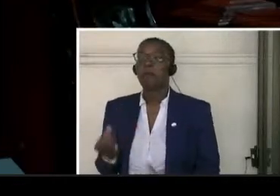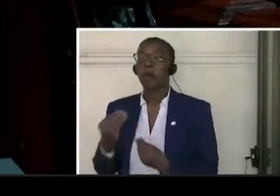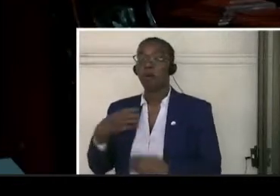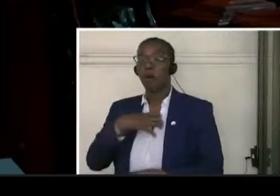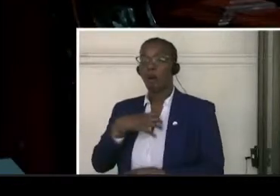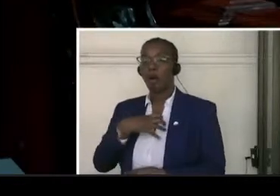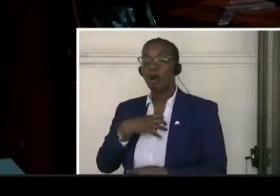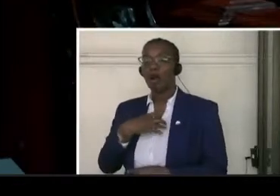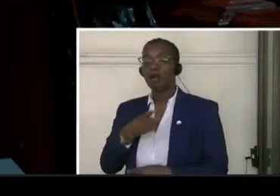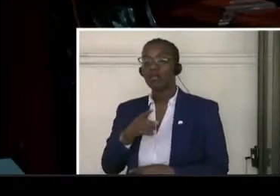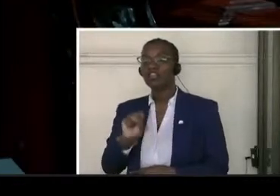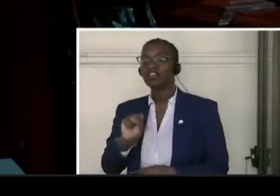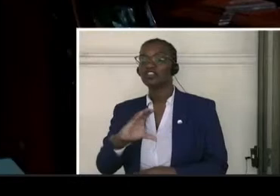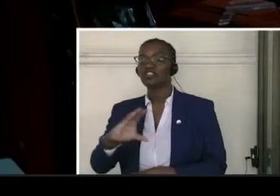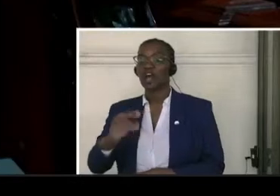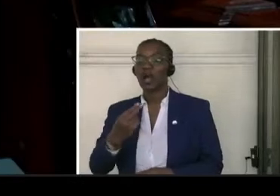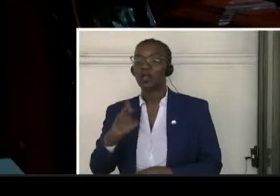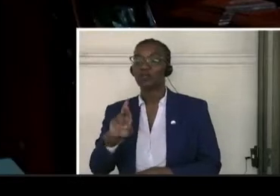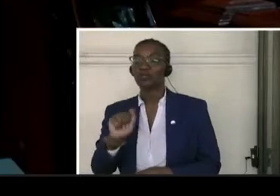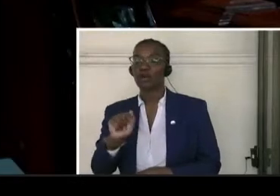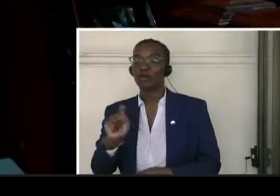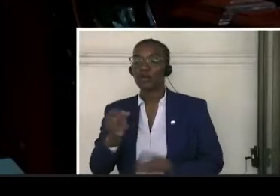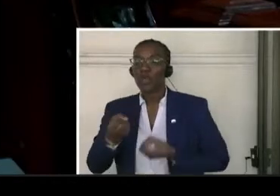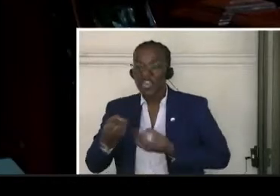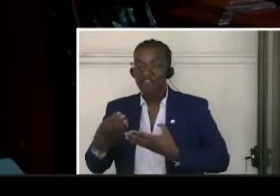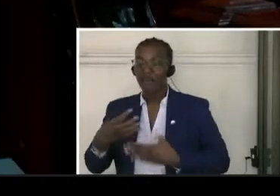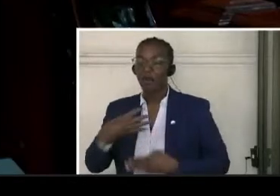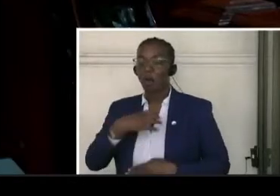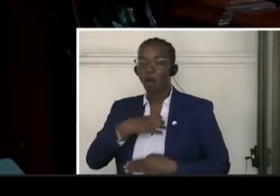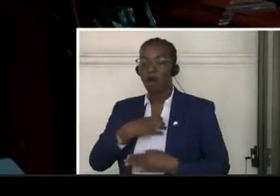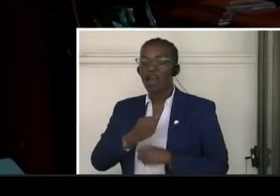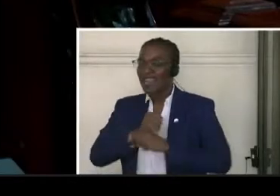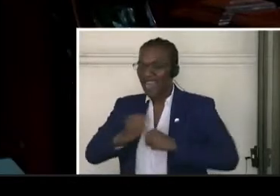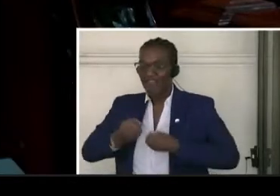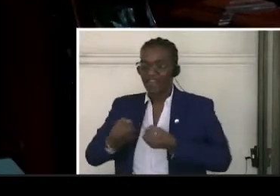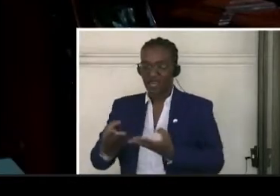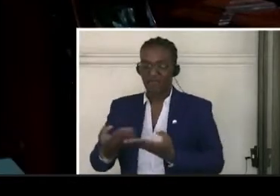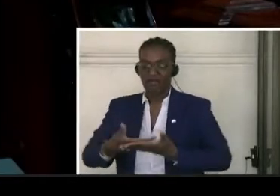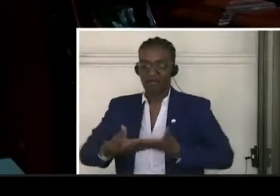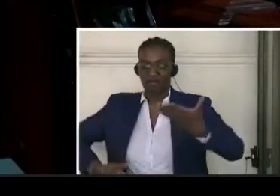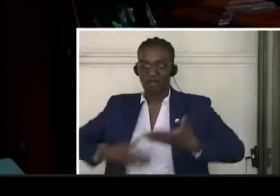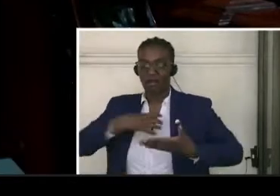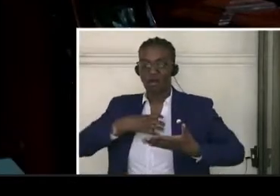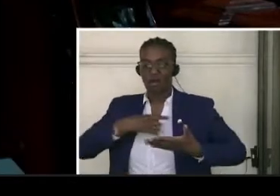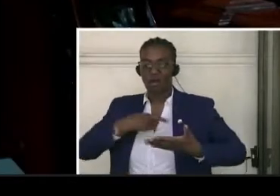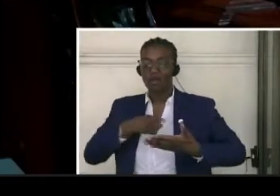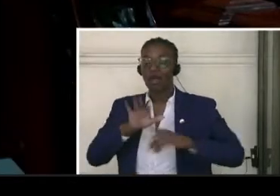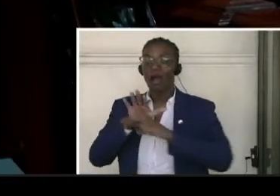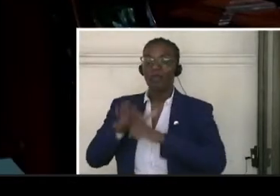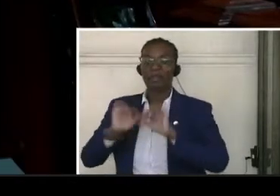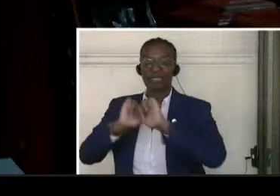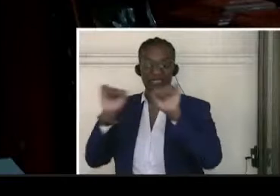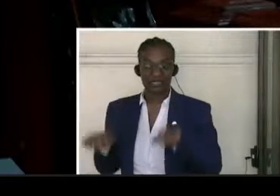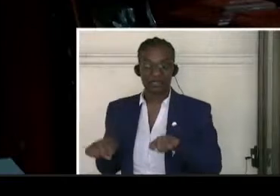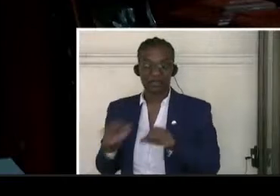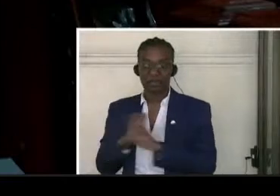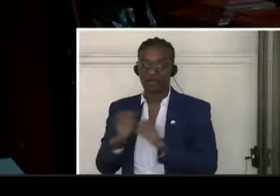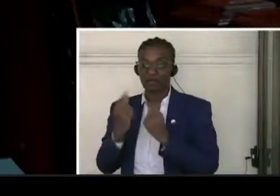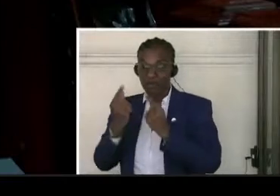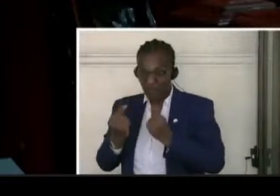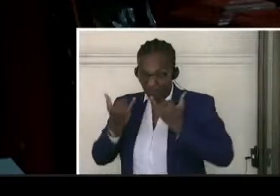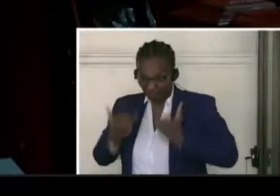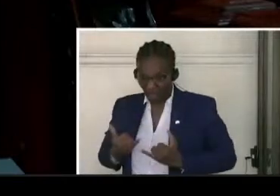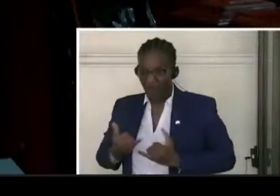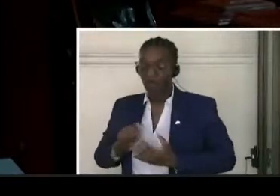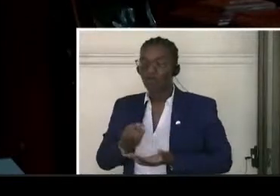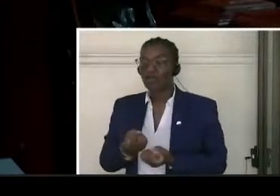who are living in Shalcross and other areas, were giving them title deeds. They were never given title deeds during the apartheid system. We are doing it in